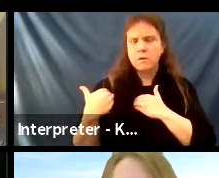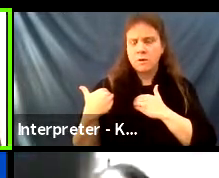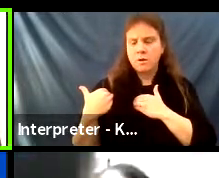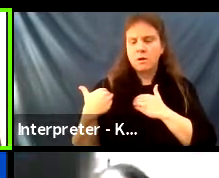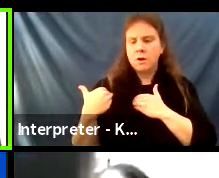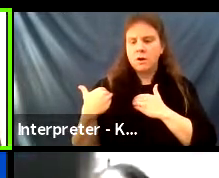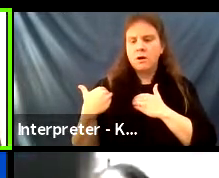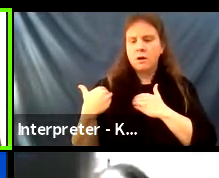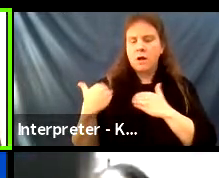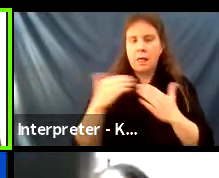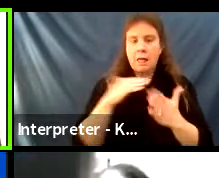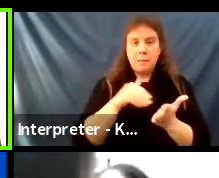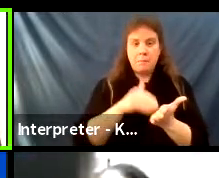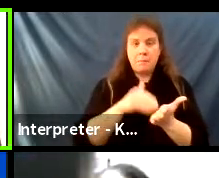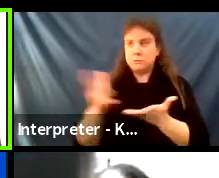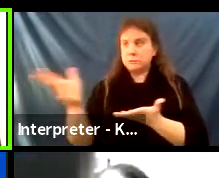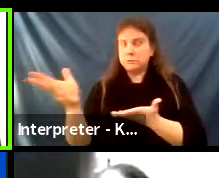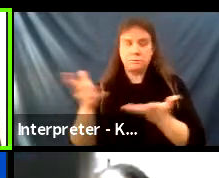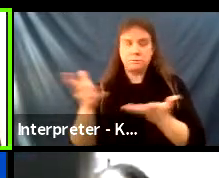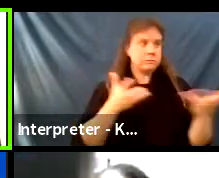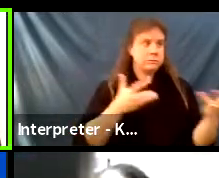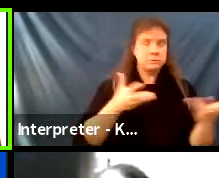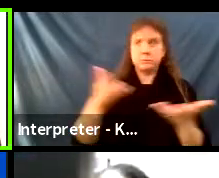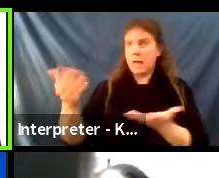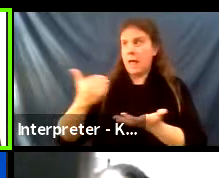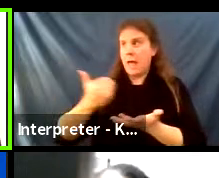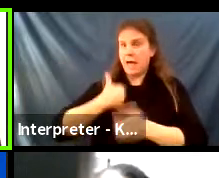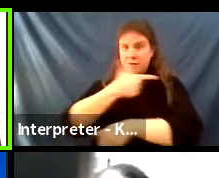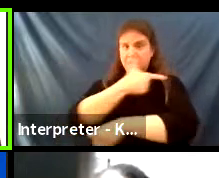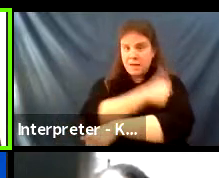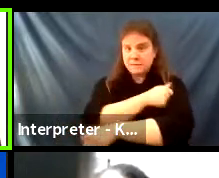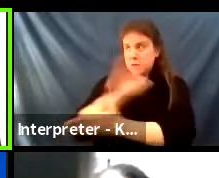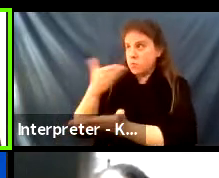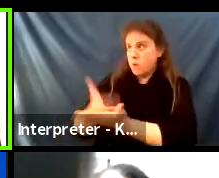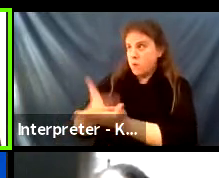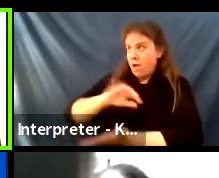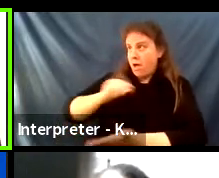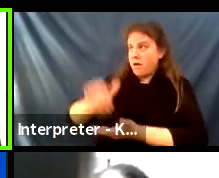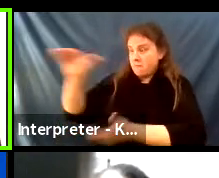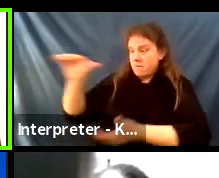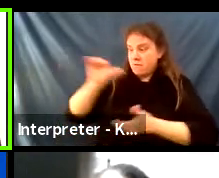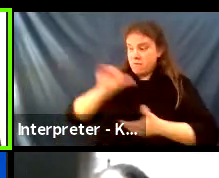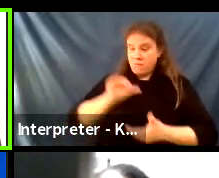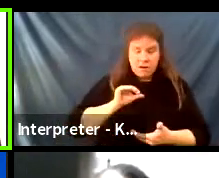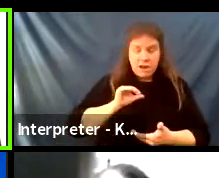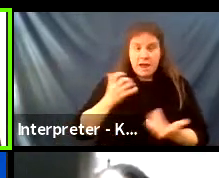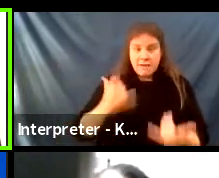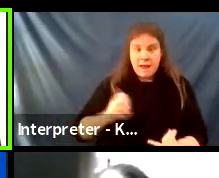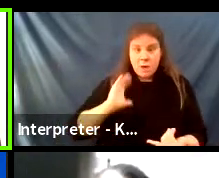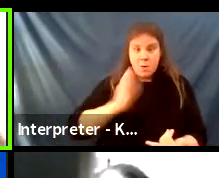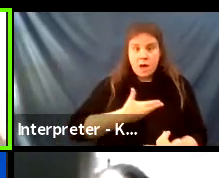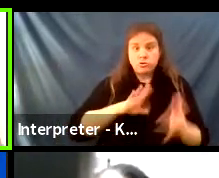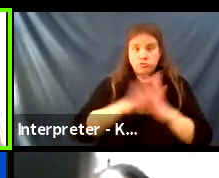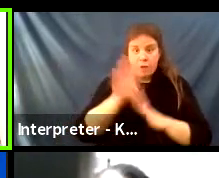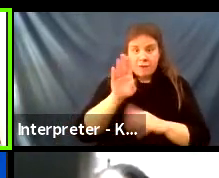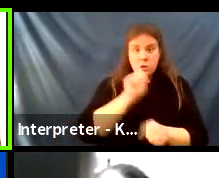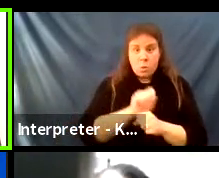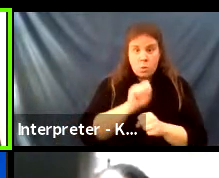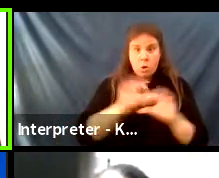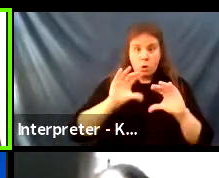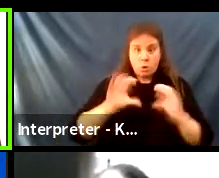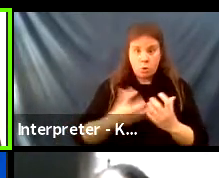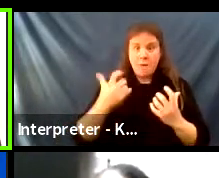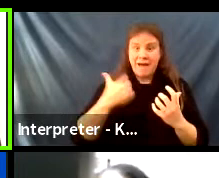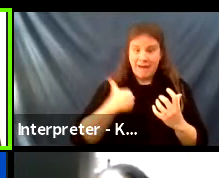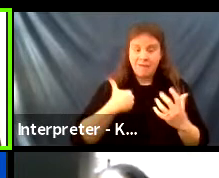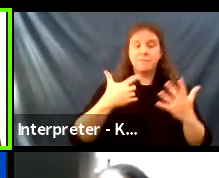these dose allocations and implementing the guidelines that our drafting work group is coming up with in terms